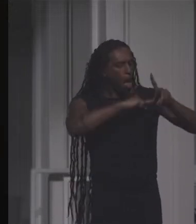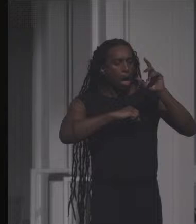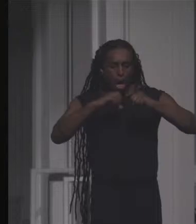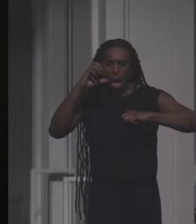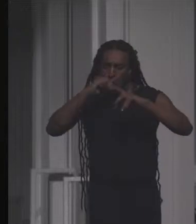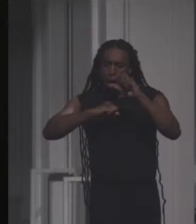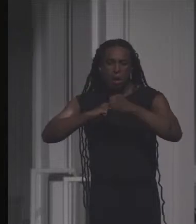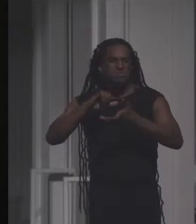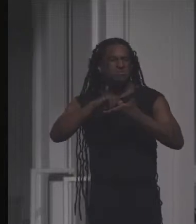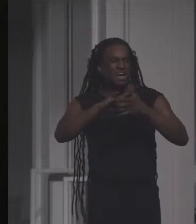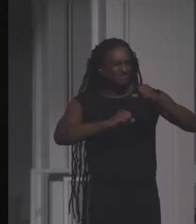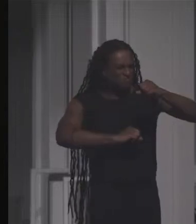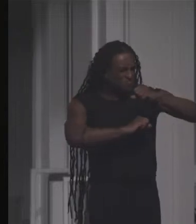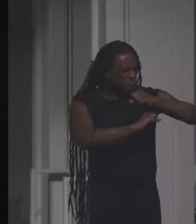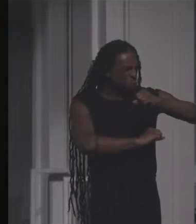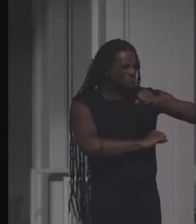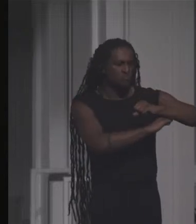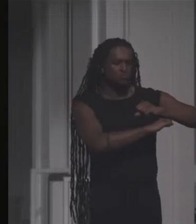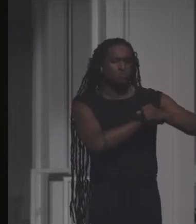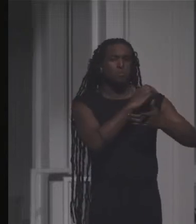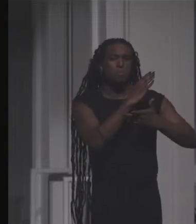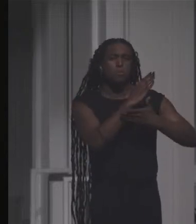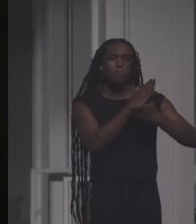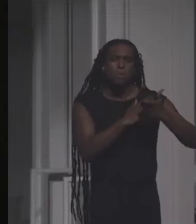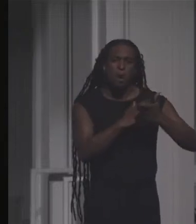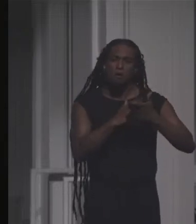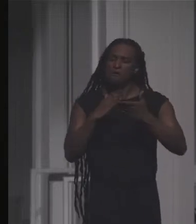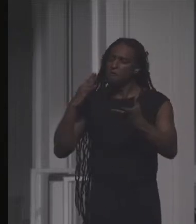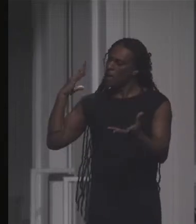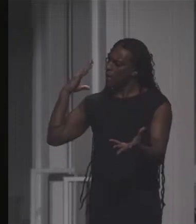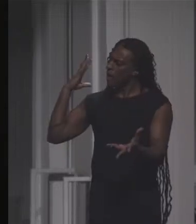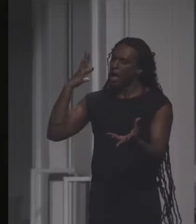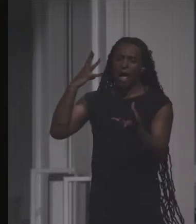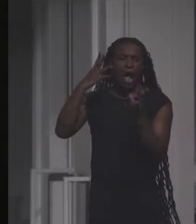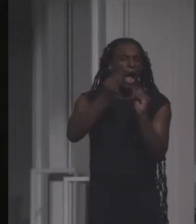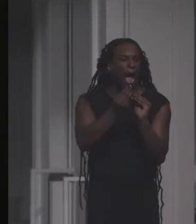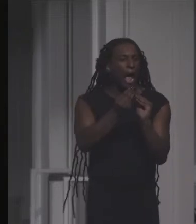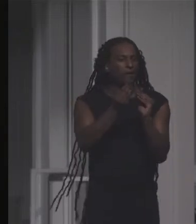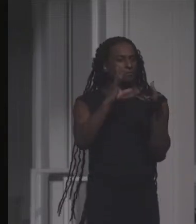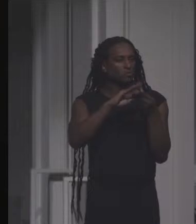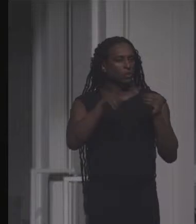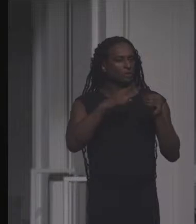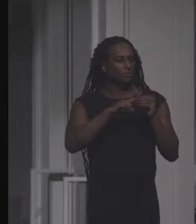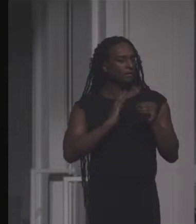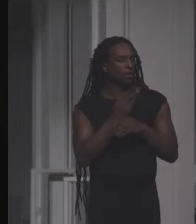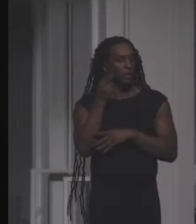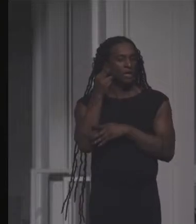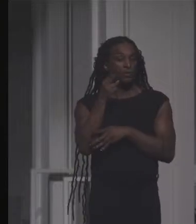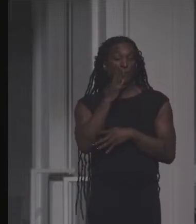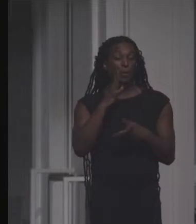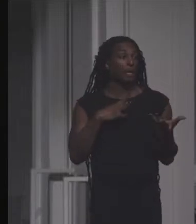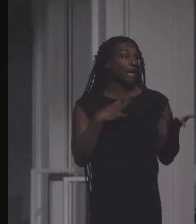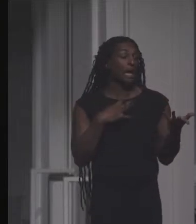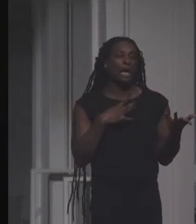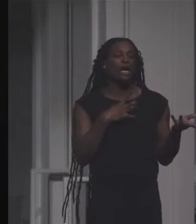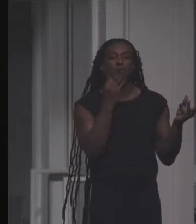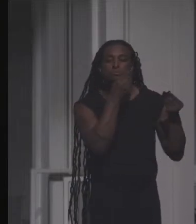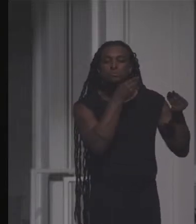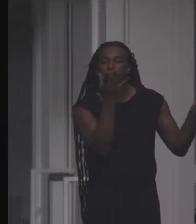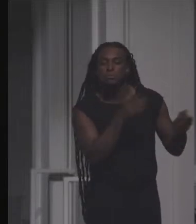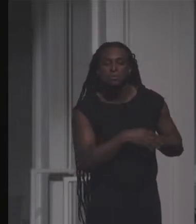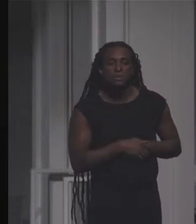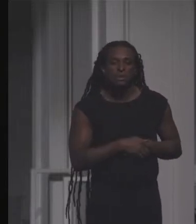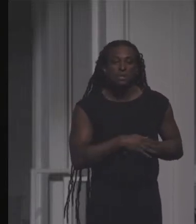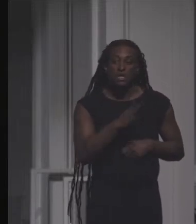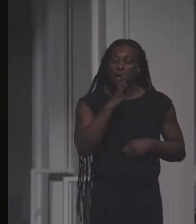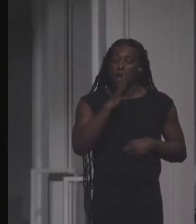backbone, part of the master story, if you like, of our history. That women don't matter. That women